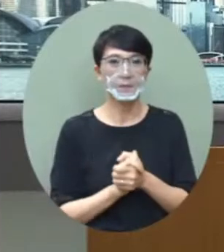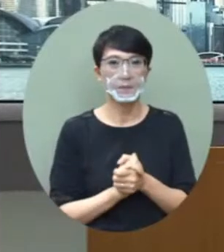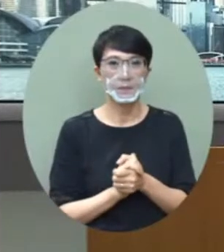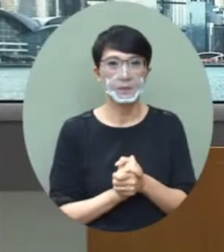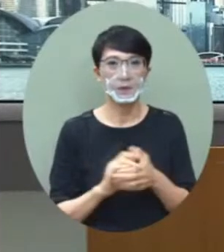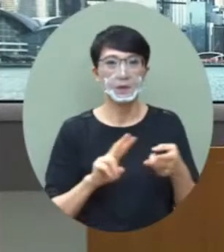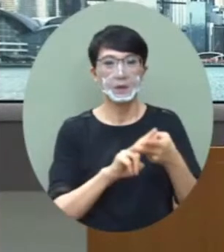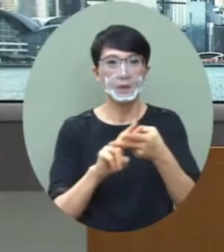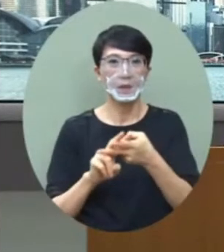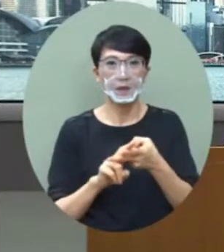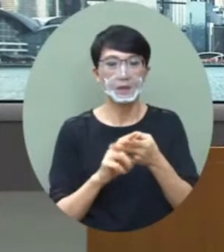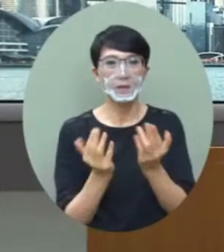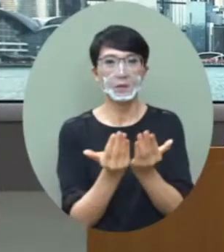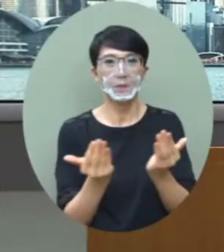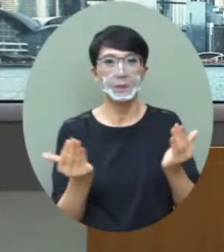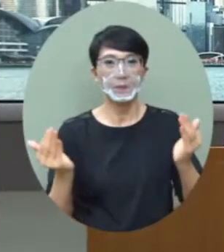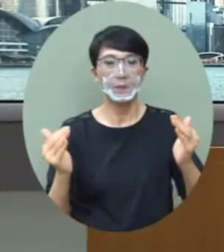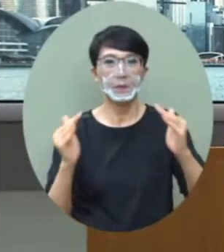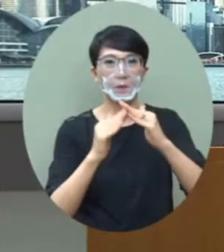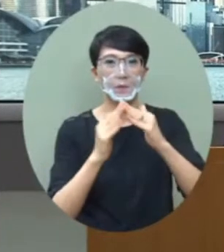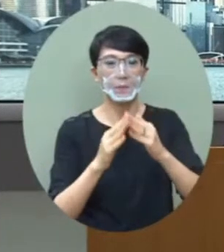Lau, this morning,